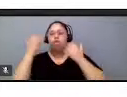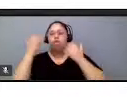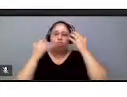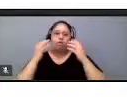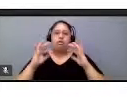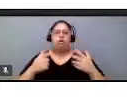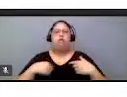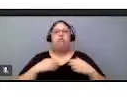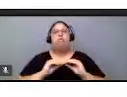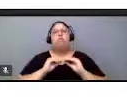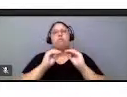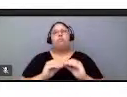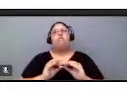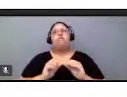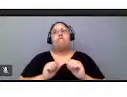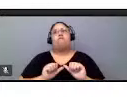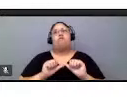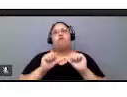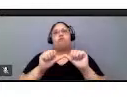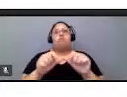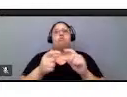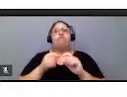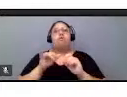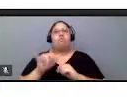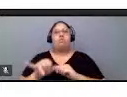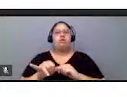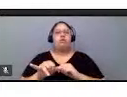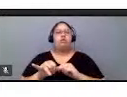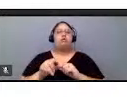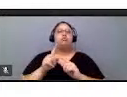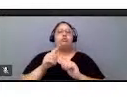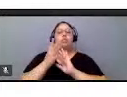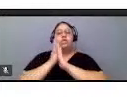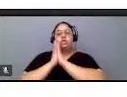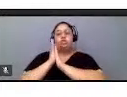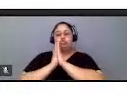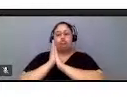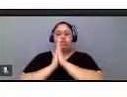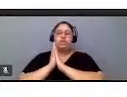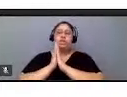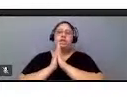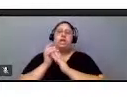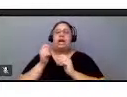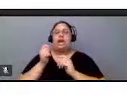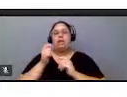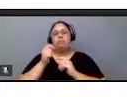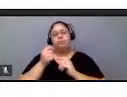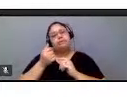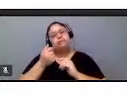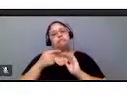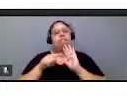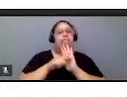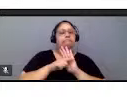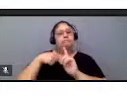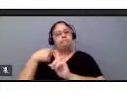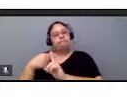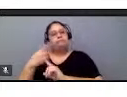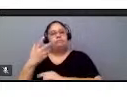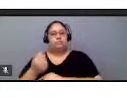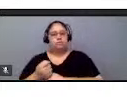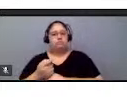going forward from there so the history has been Bittersweet U National